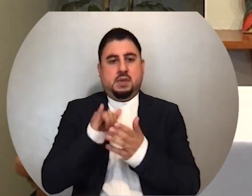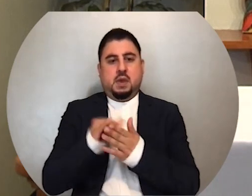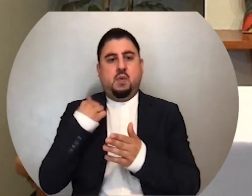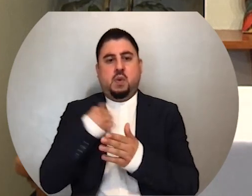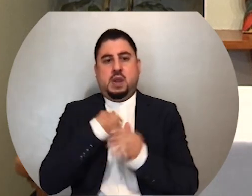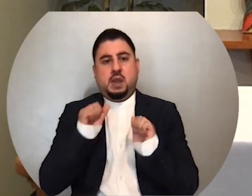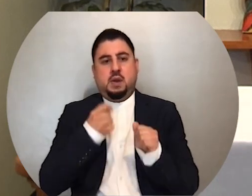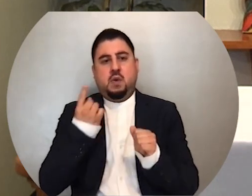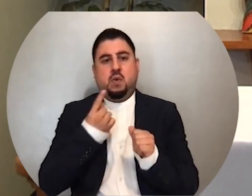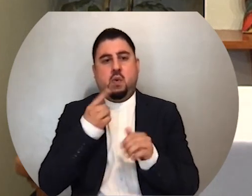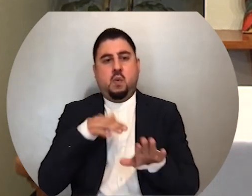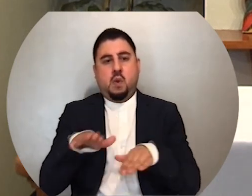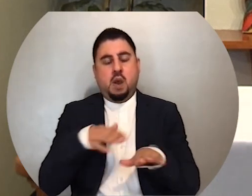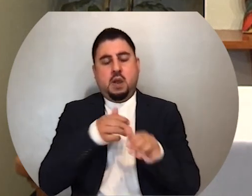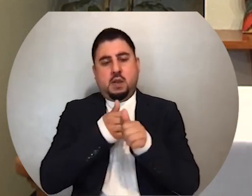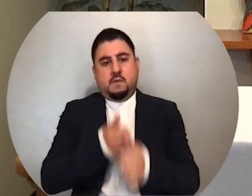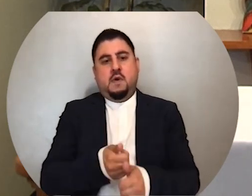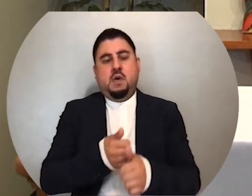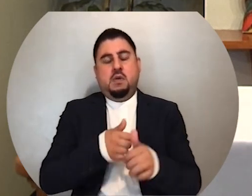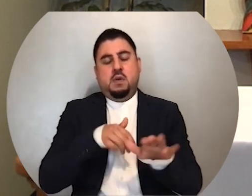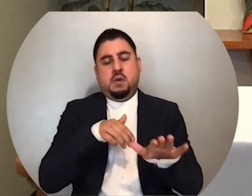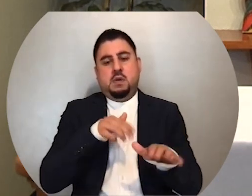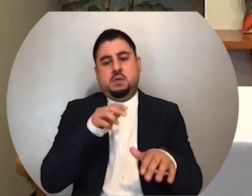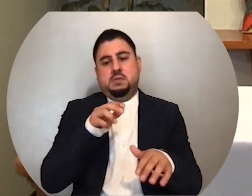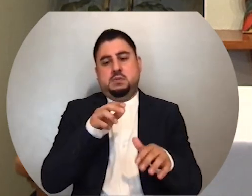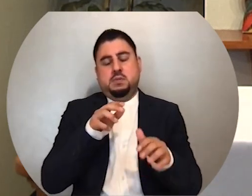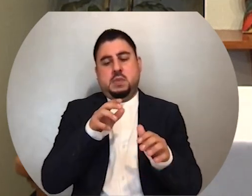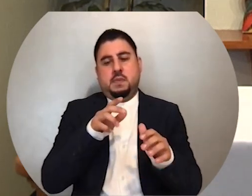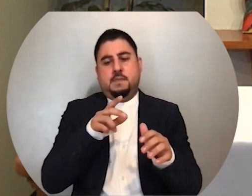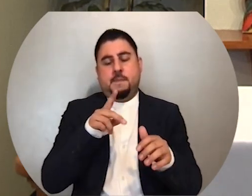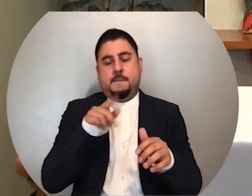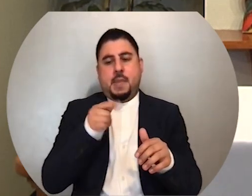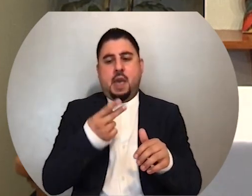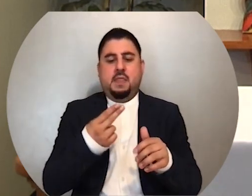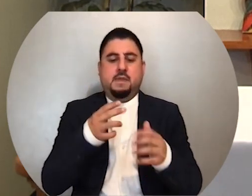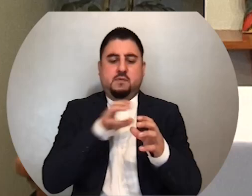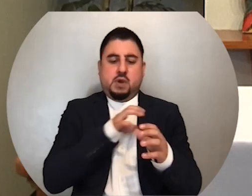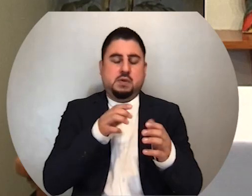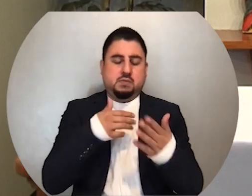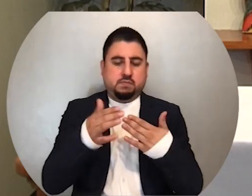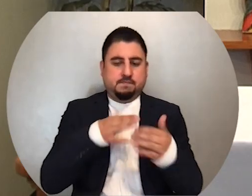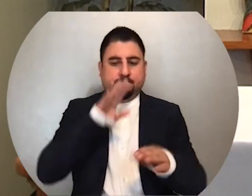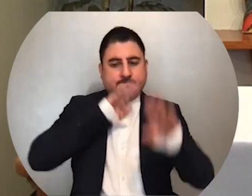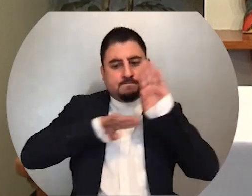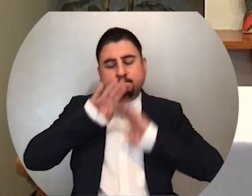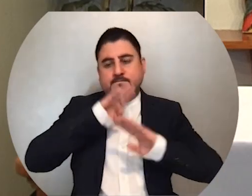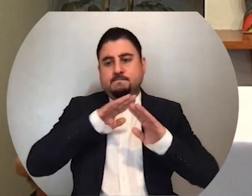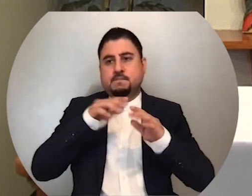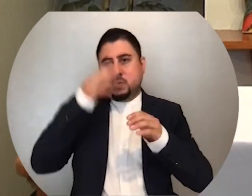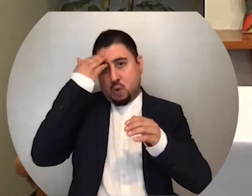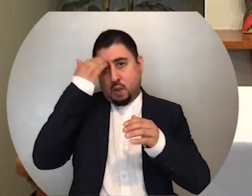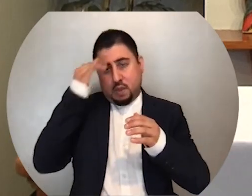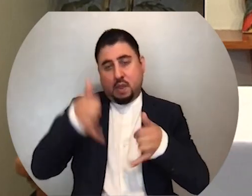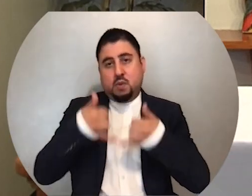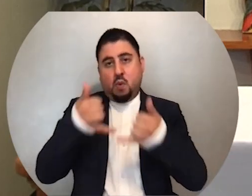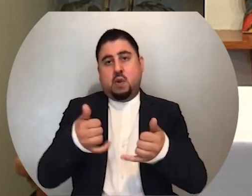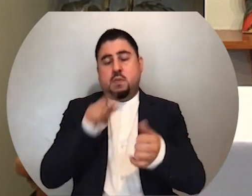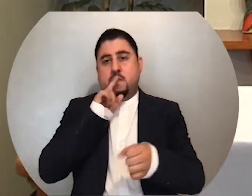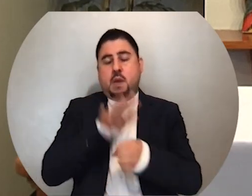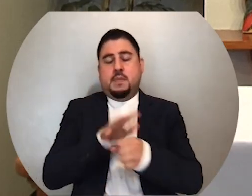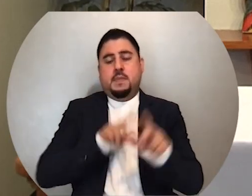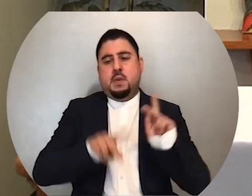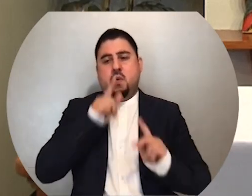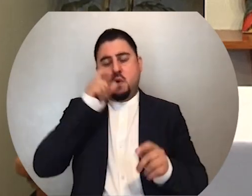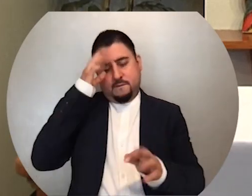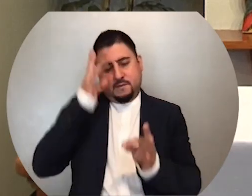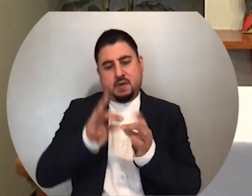that we may always walk in the path of Christ, regardless of the trials in our lives, knowing the reward that you promise to those who